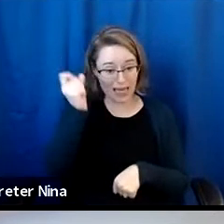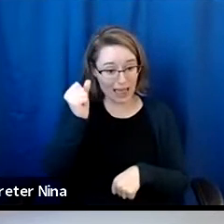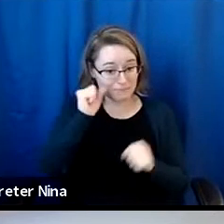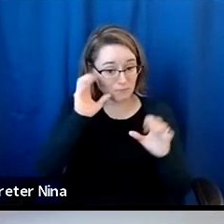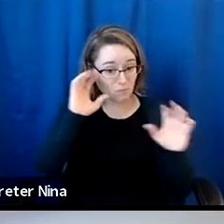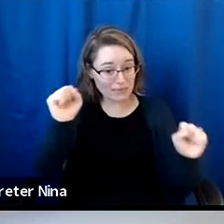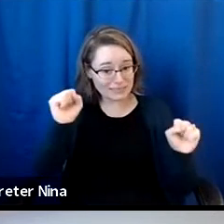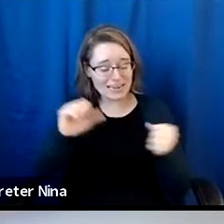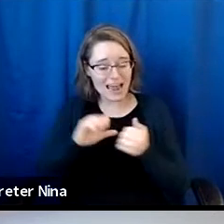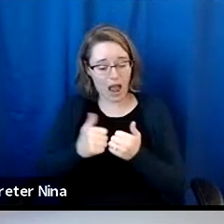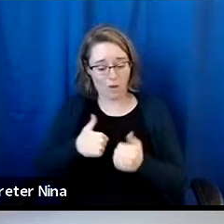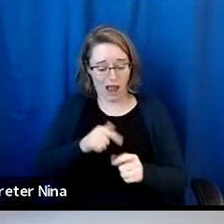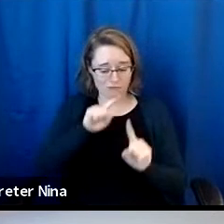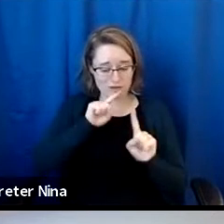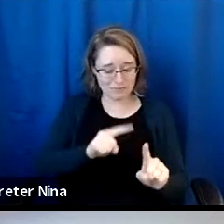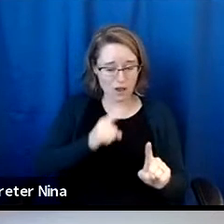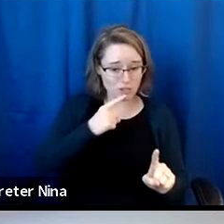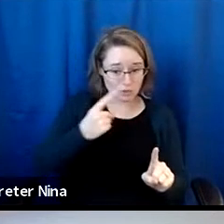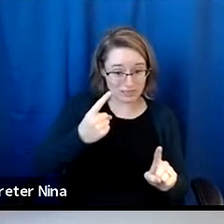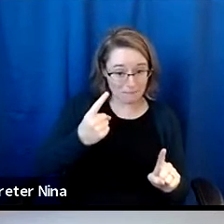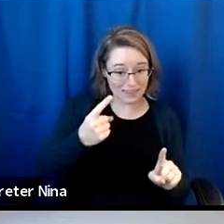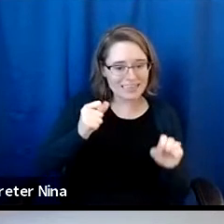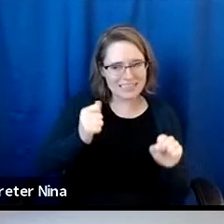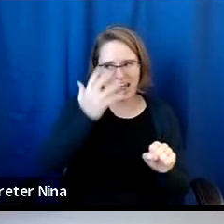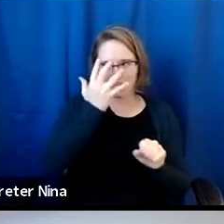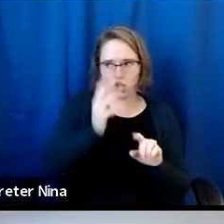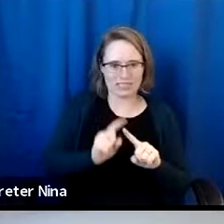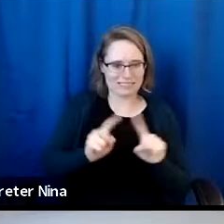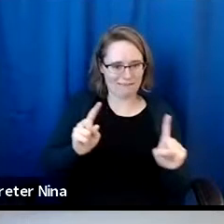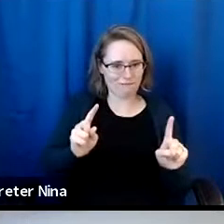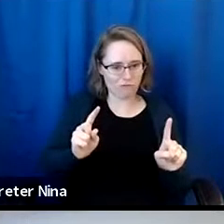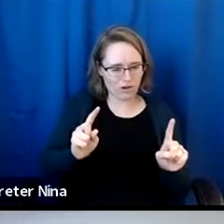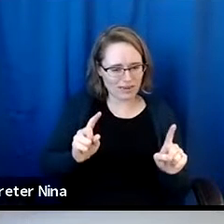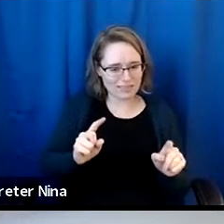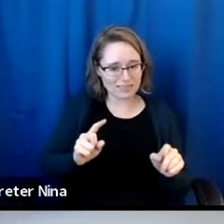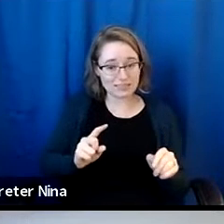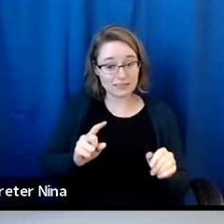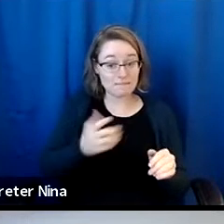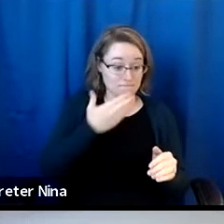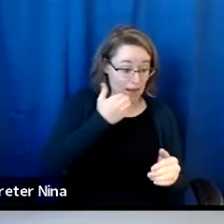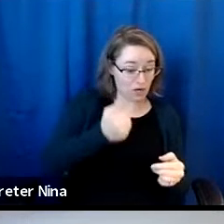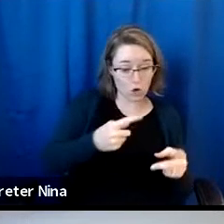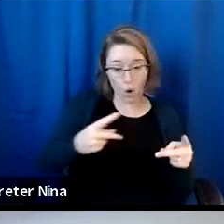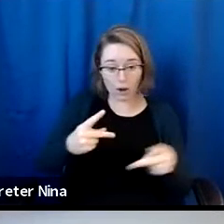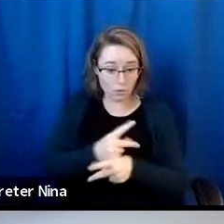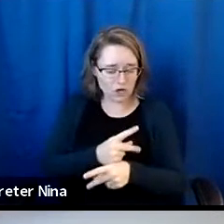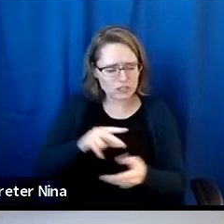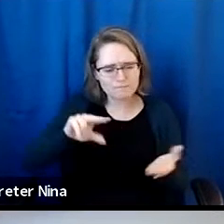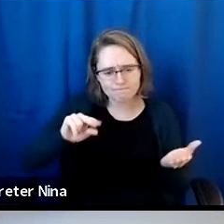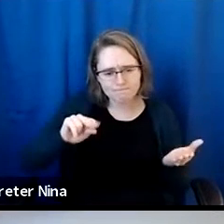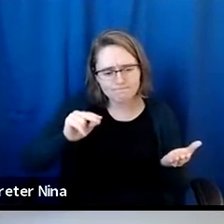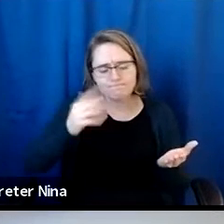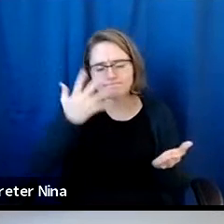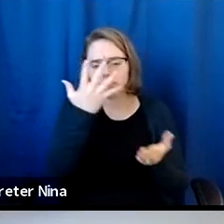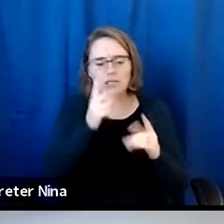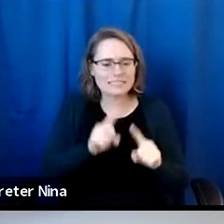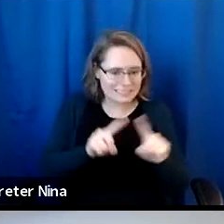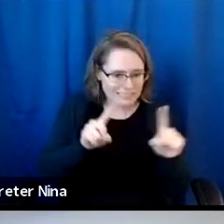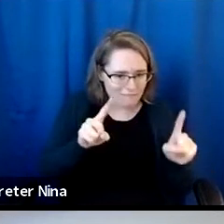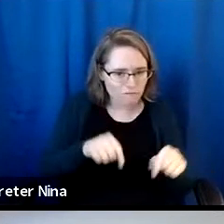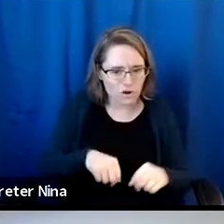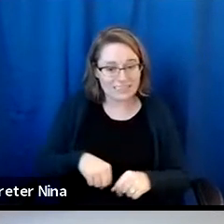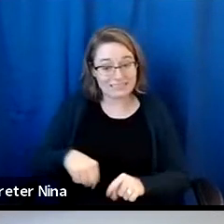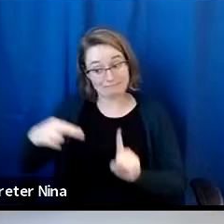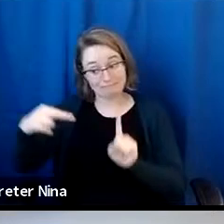I might respond to something might look different, right? Not necessarily better or worse, but might look different, might be